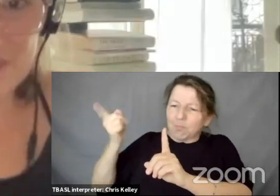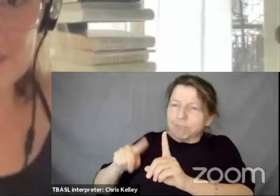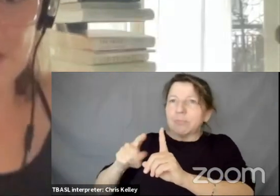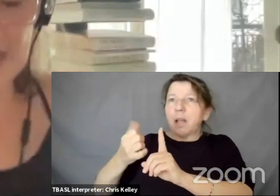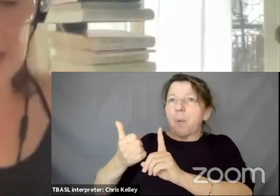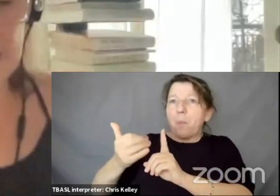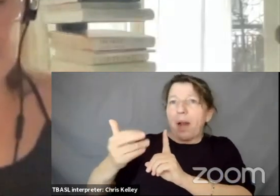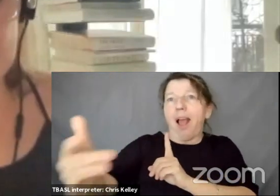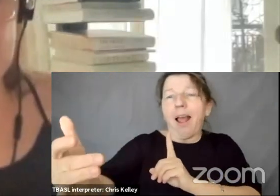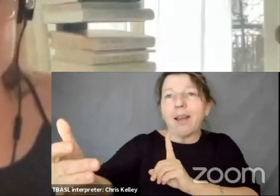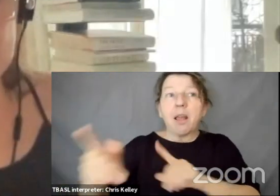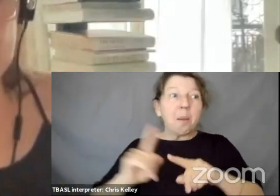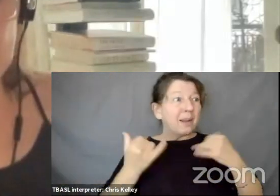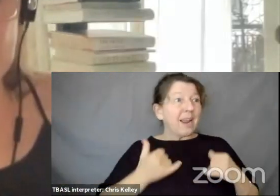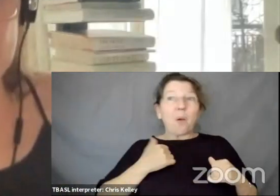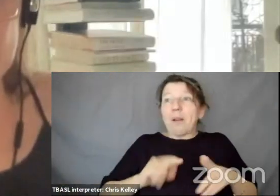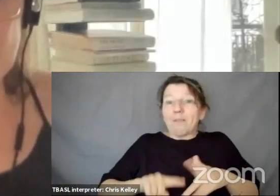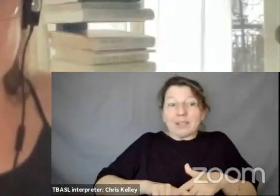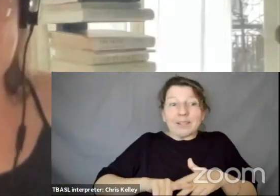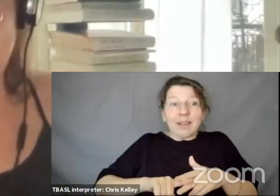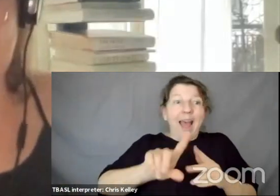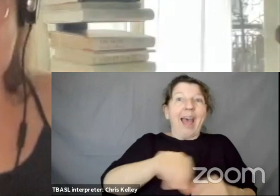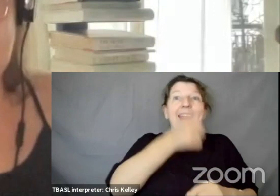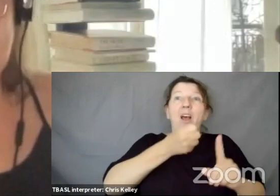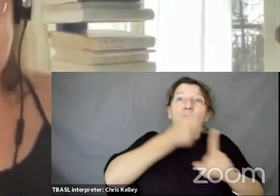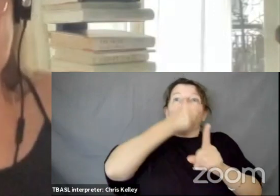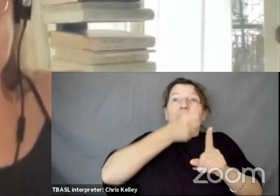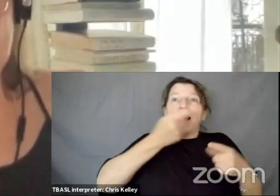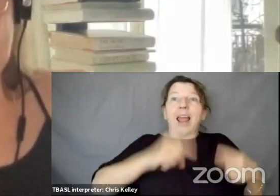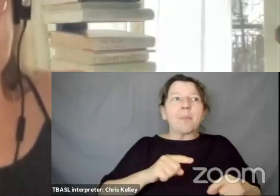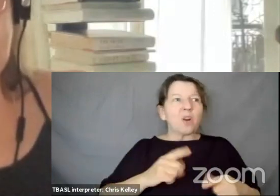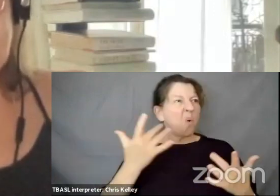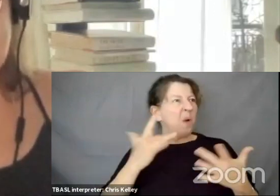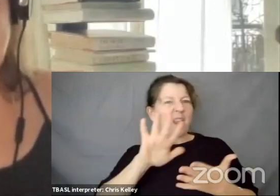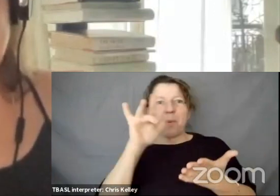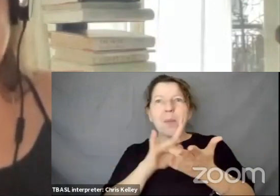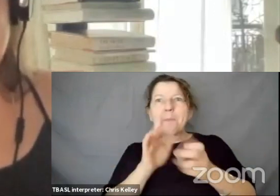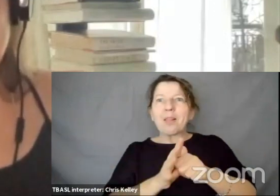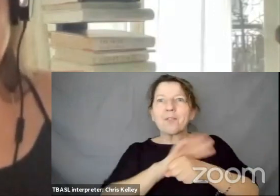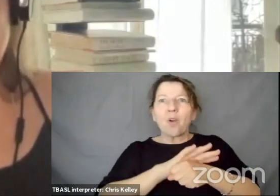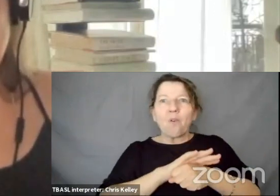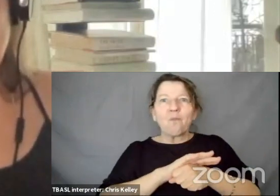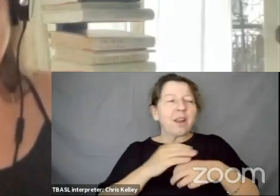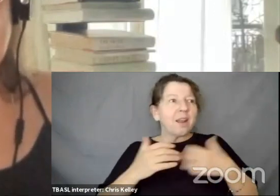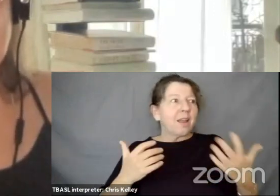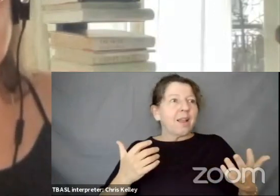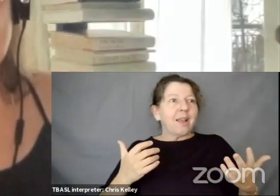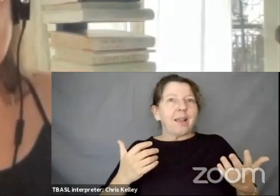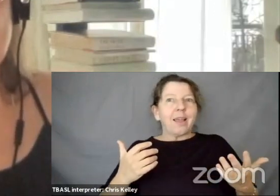middle of this, right? And I very much think that